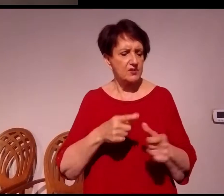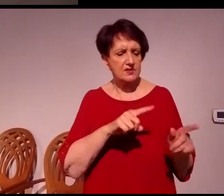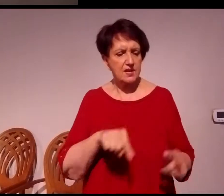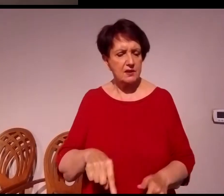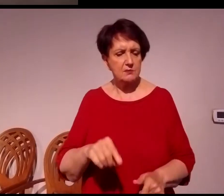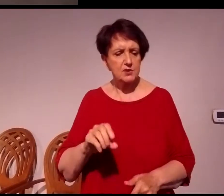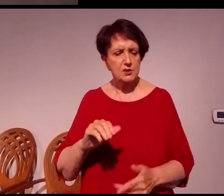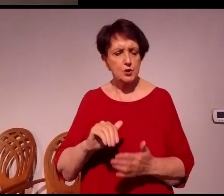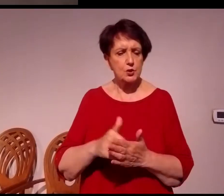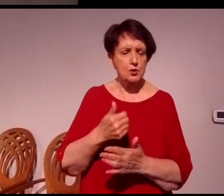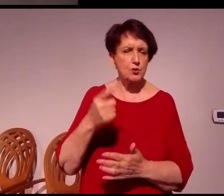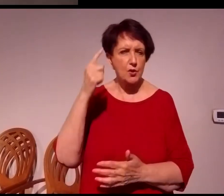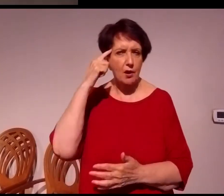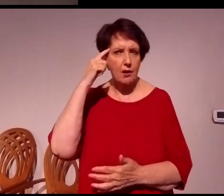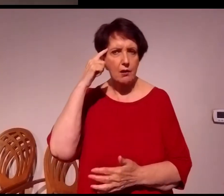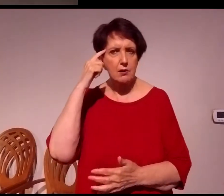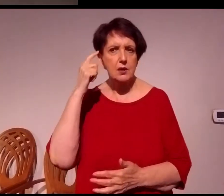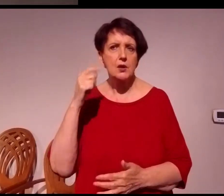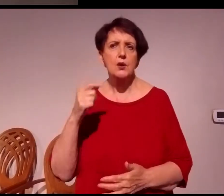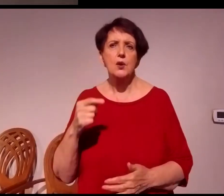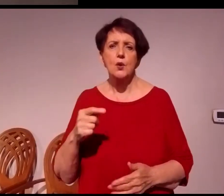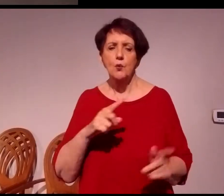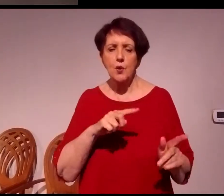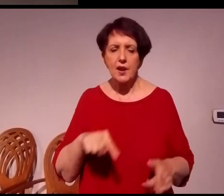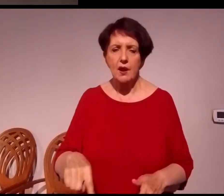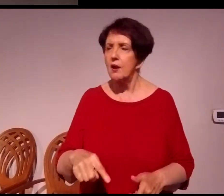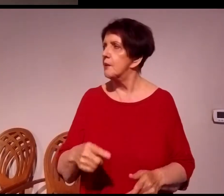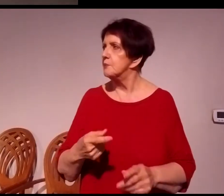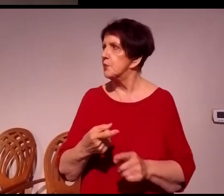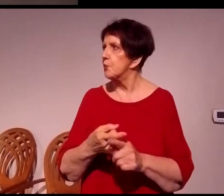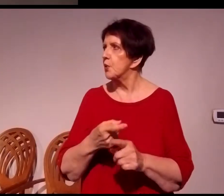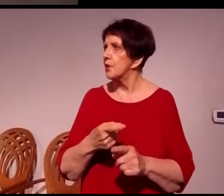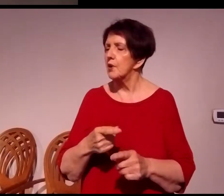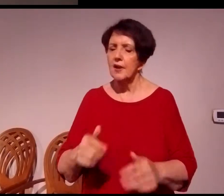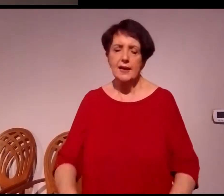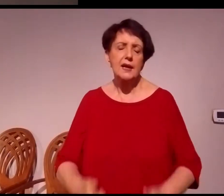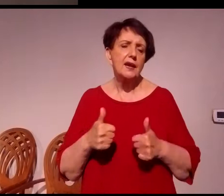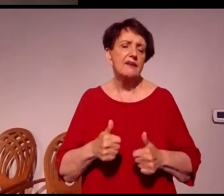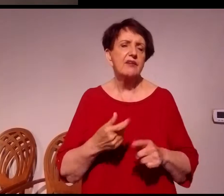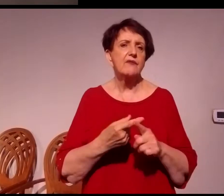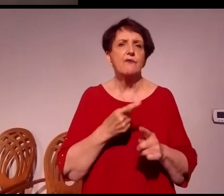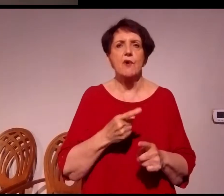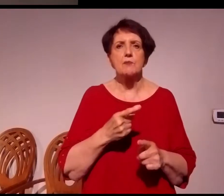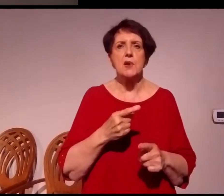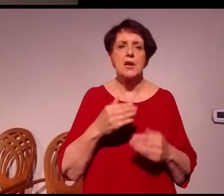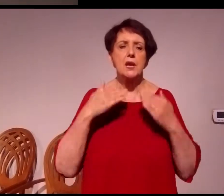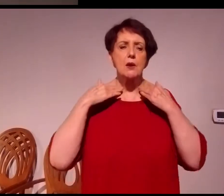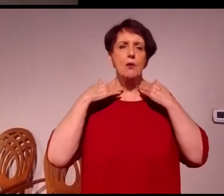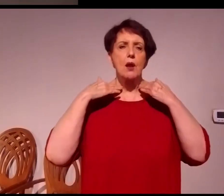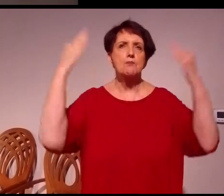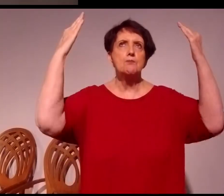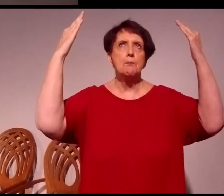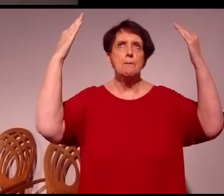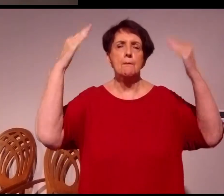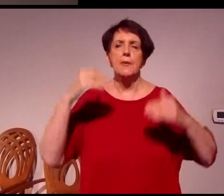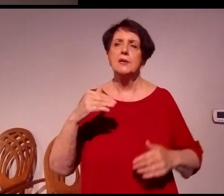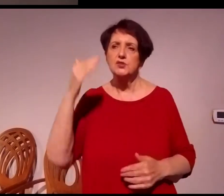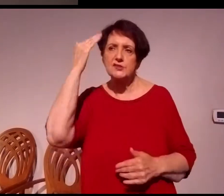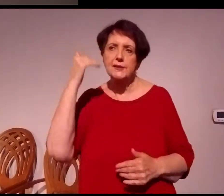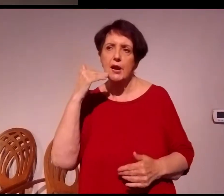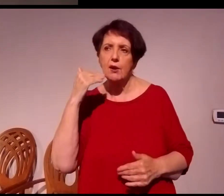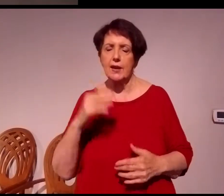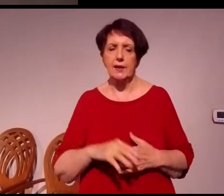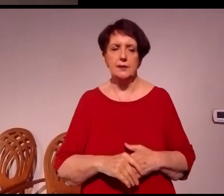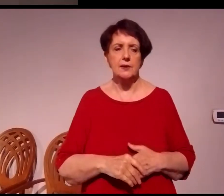said, we come into the science of mind and we're all living from here up, right? We're all living in our head. We have to move into our heart. Well,